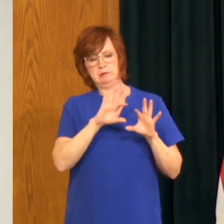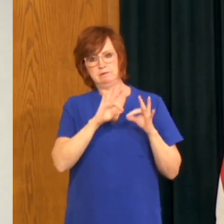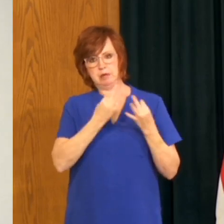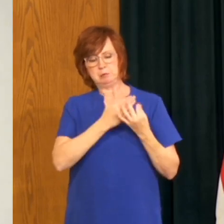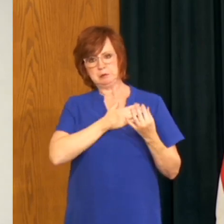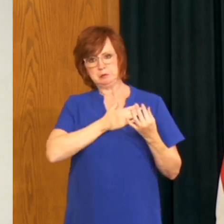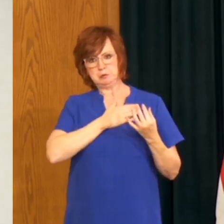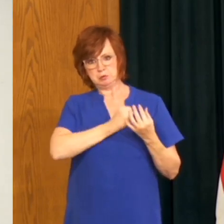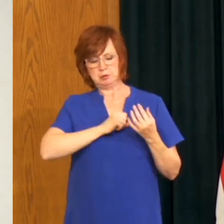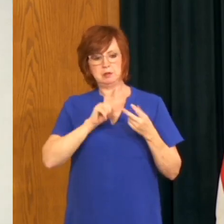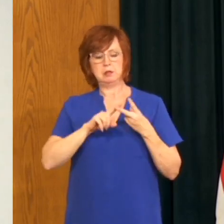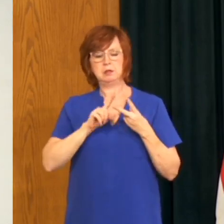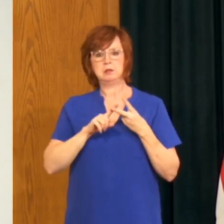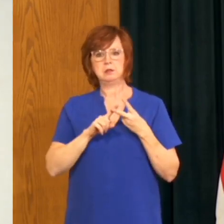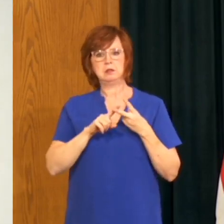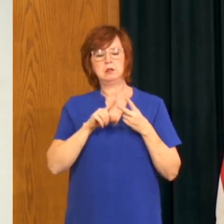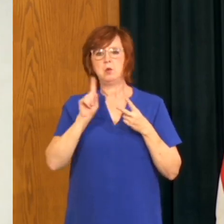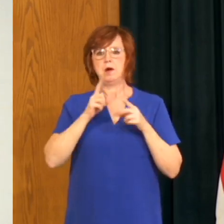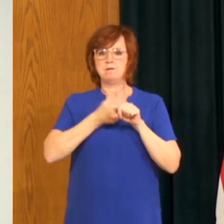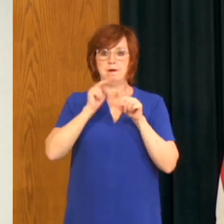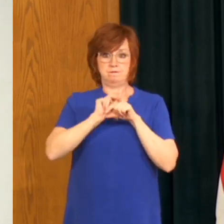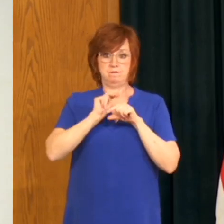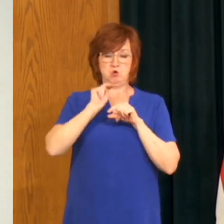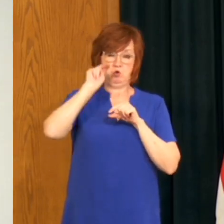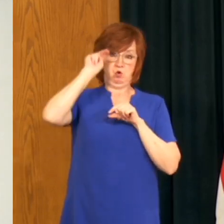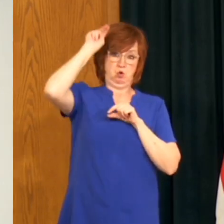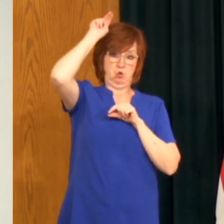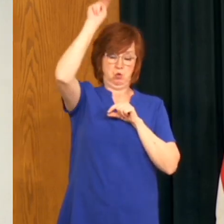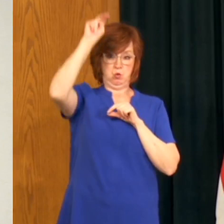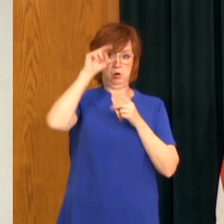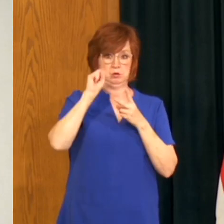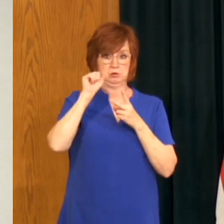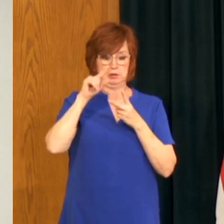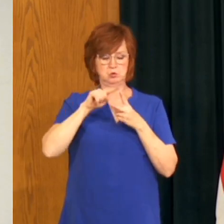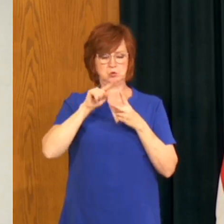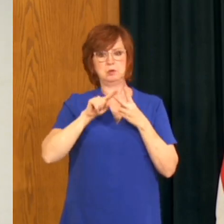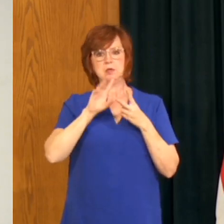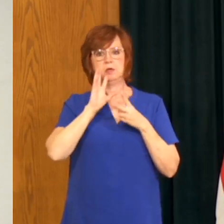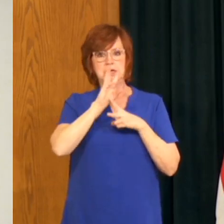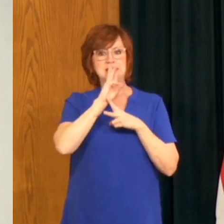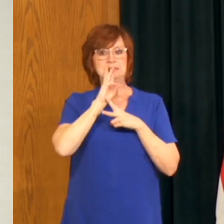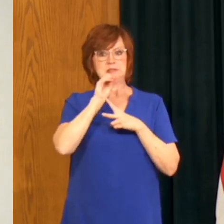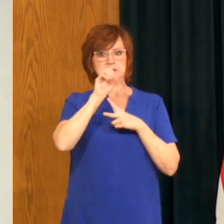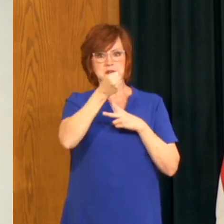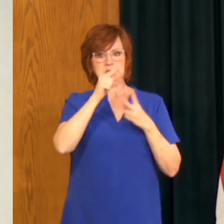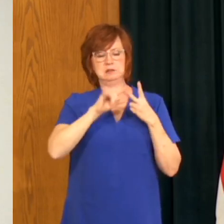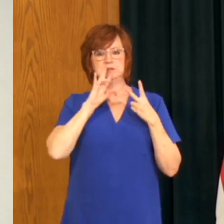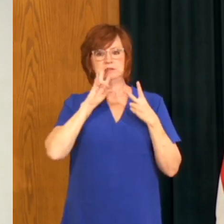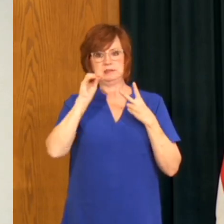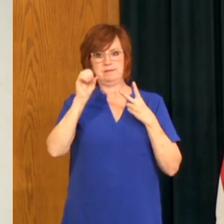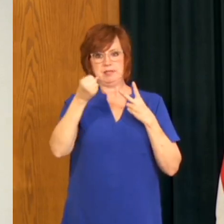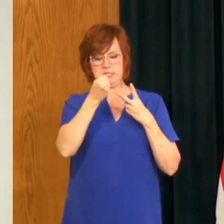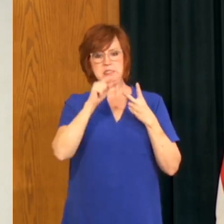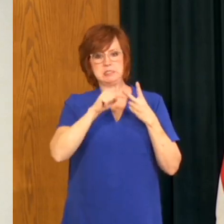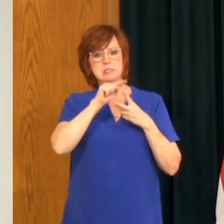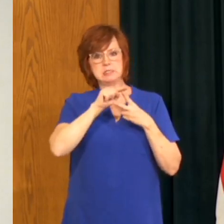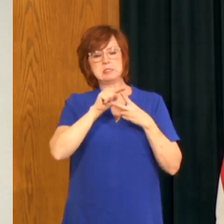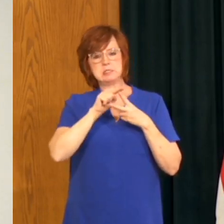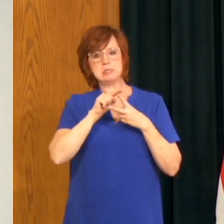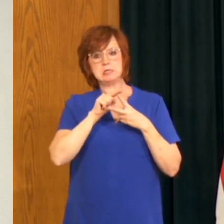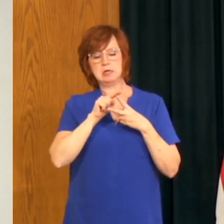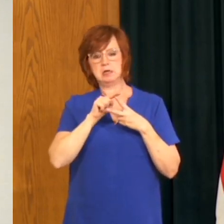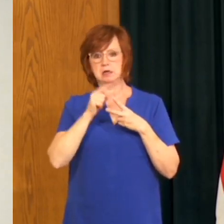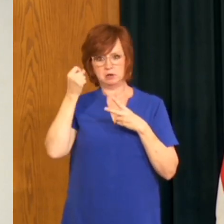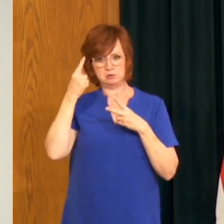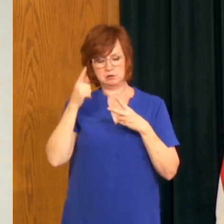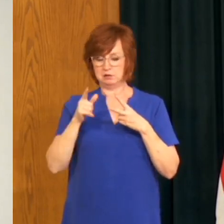far north, and both were seniors in the 60s and 70s. So again, this is a reminder that